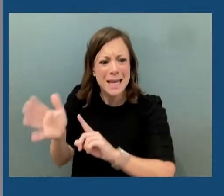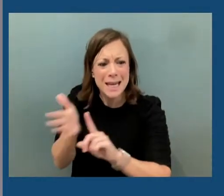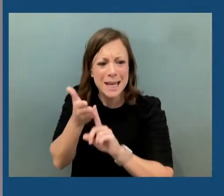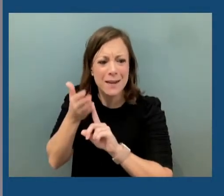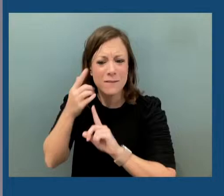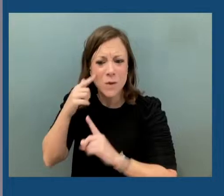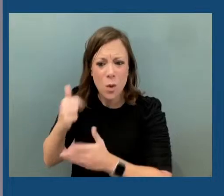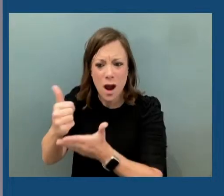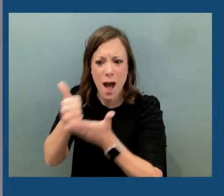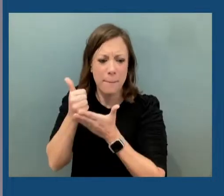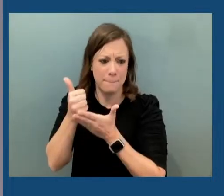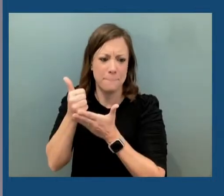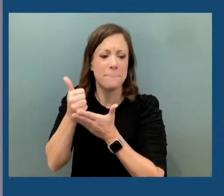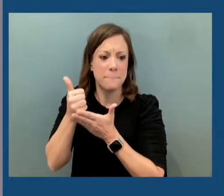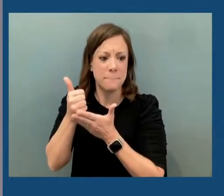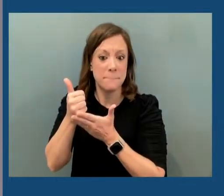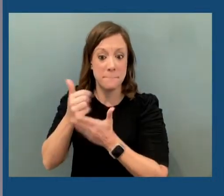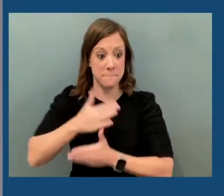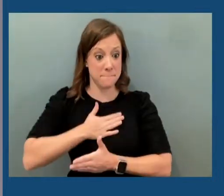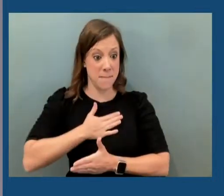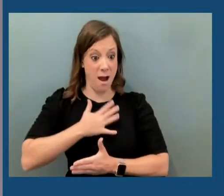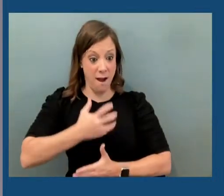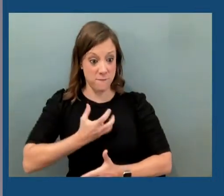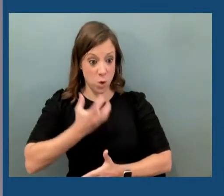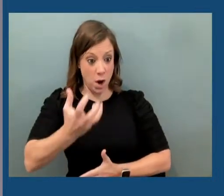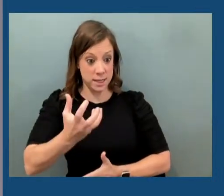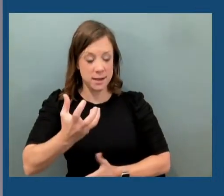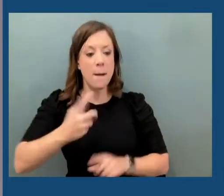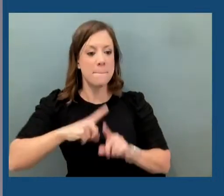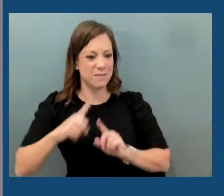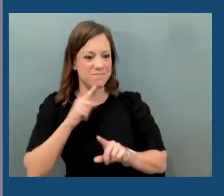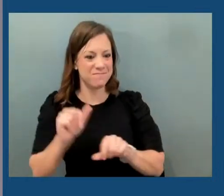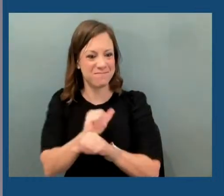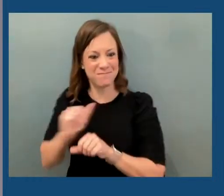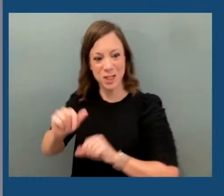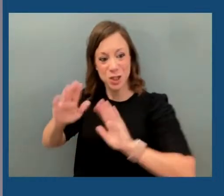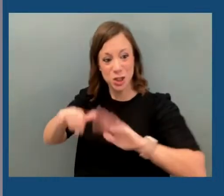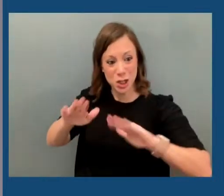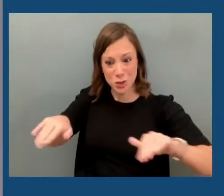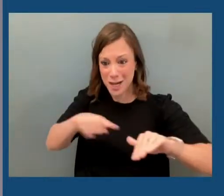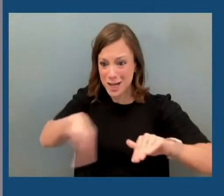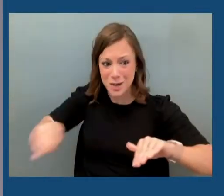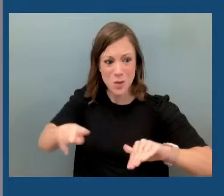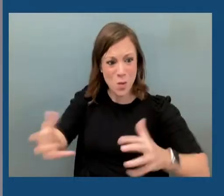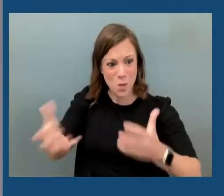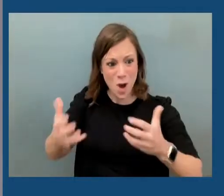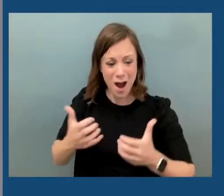it's actually the children of our state who are calling for help. Thank you very much.